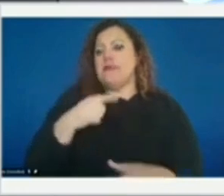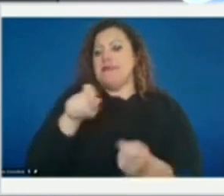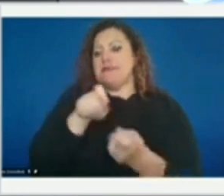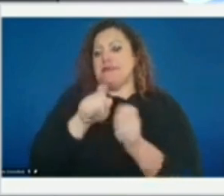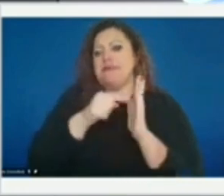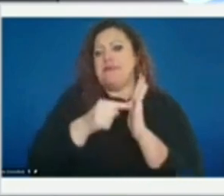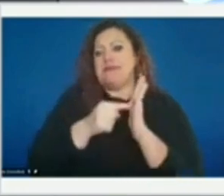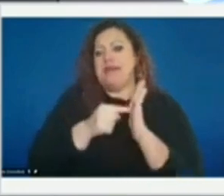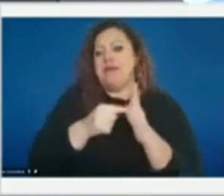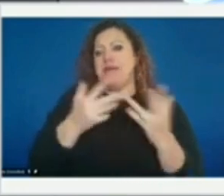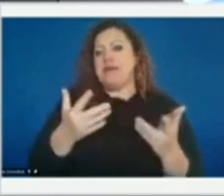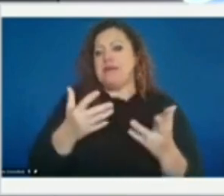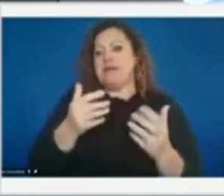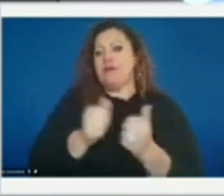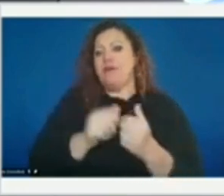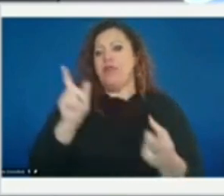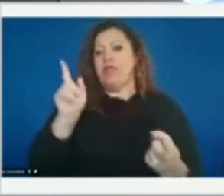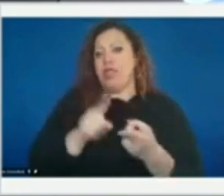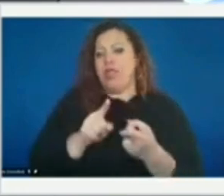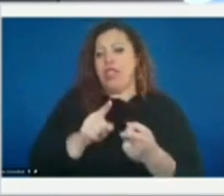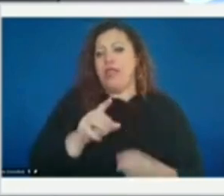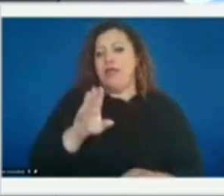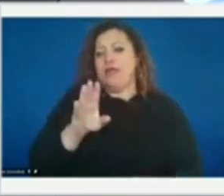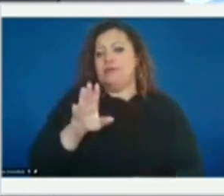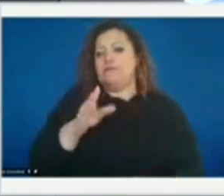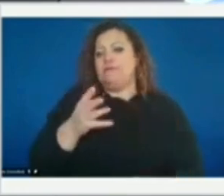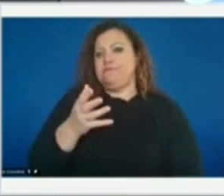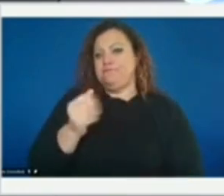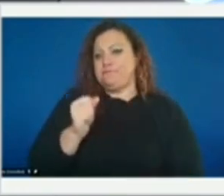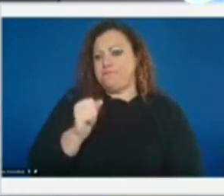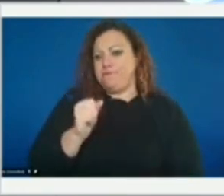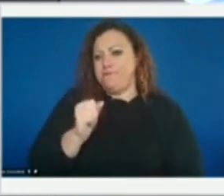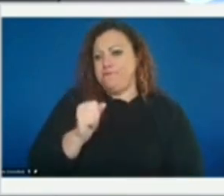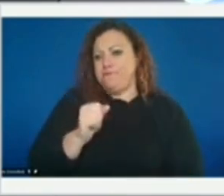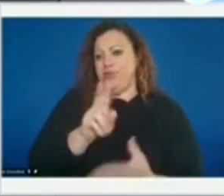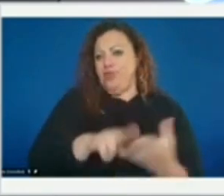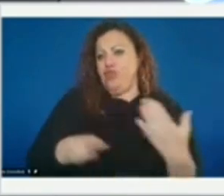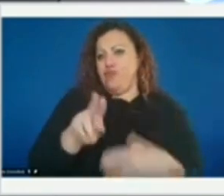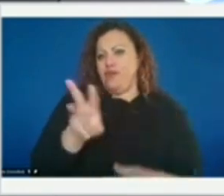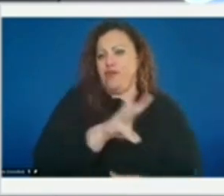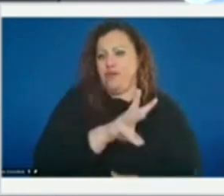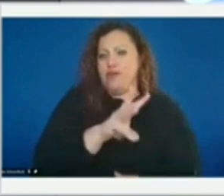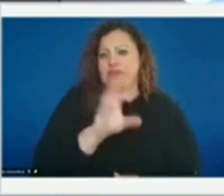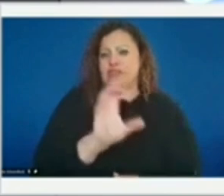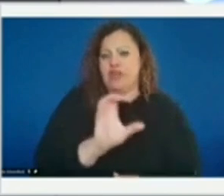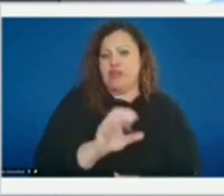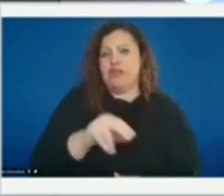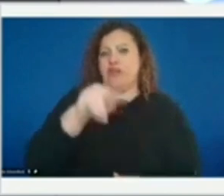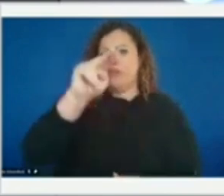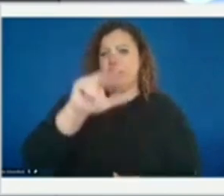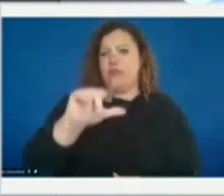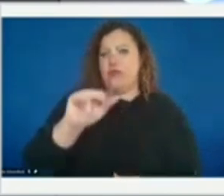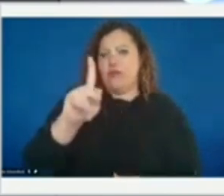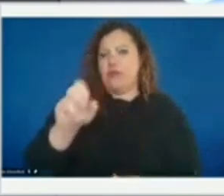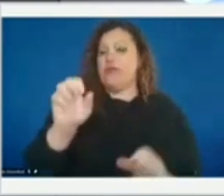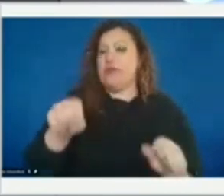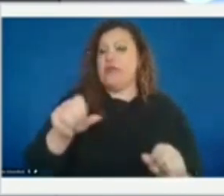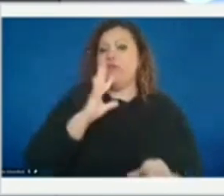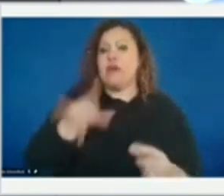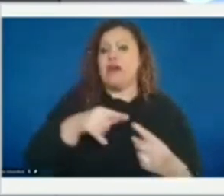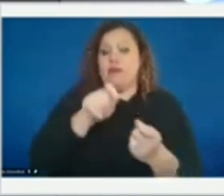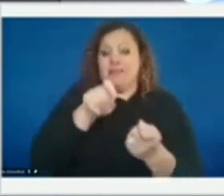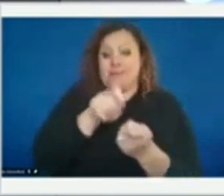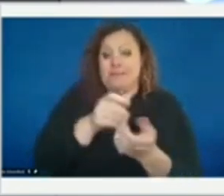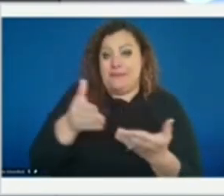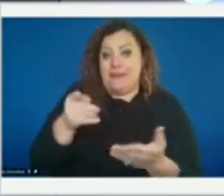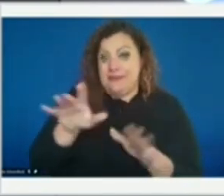violent crime down in Beatty's Ford, Still Creek, maybe University, West Charlotte, North Lake? Sure. Can you talk about specific things that you guys are doing?